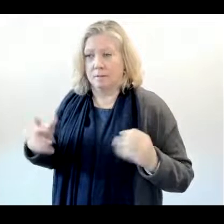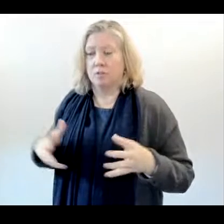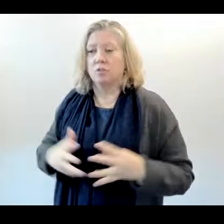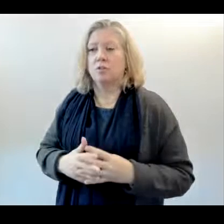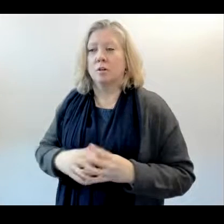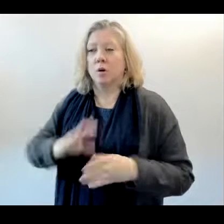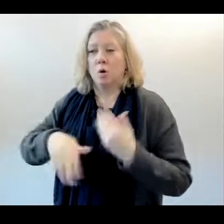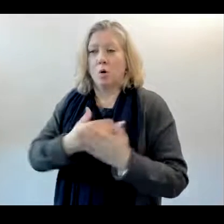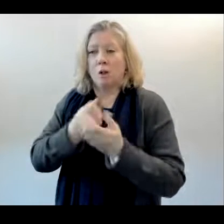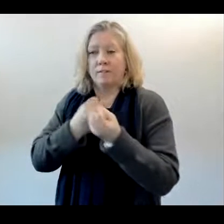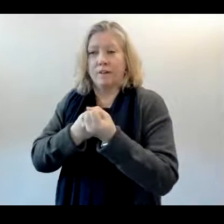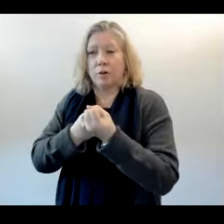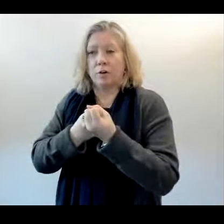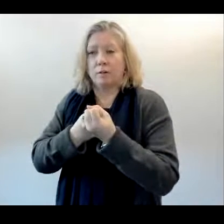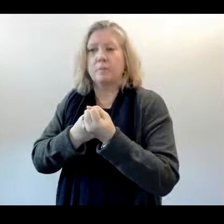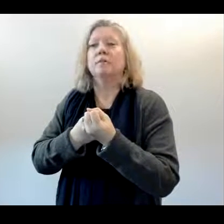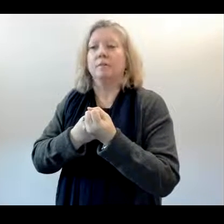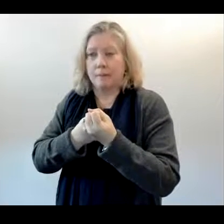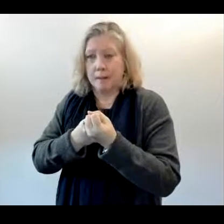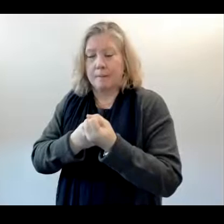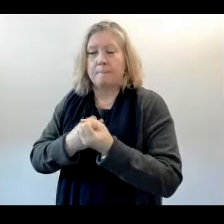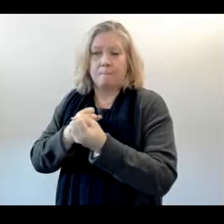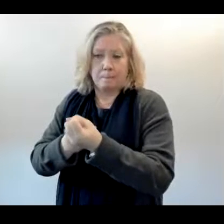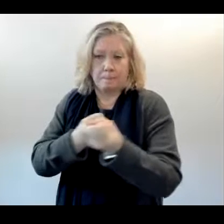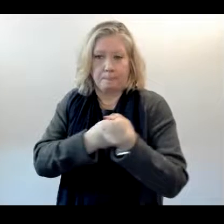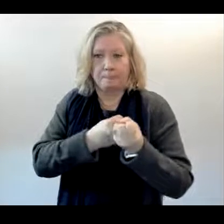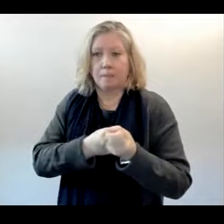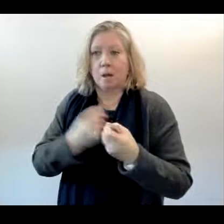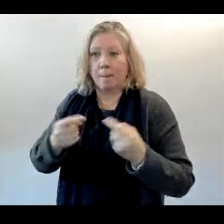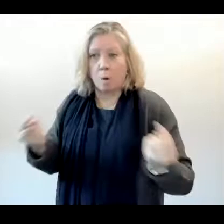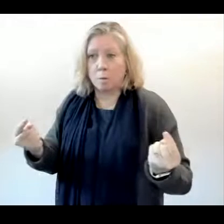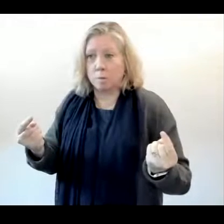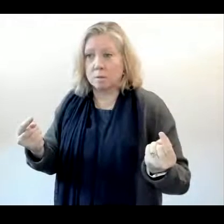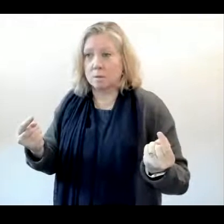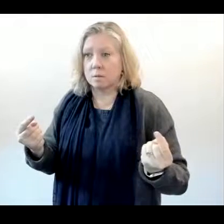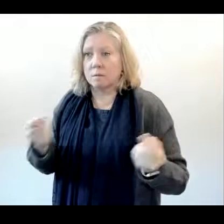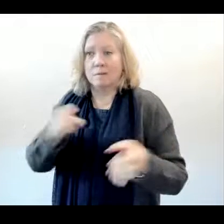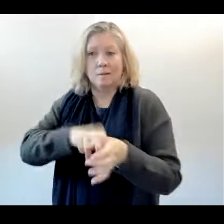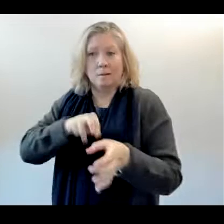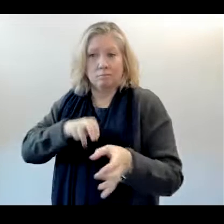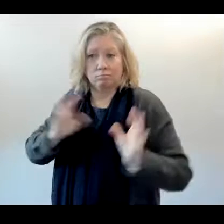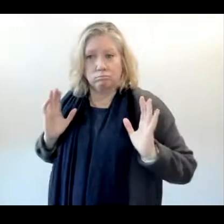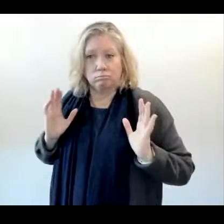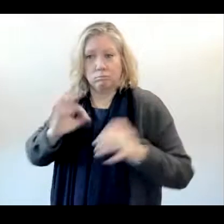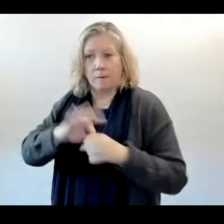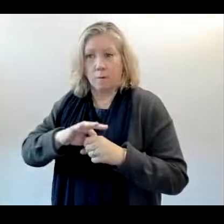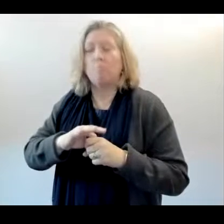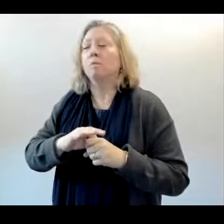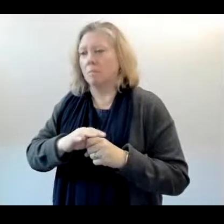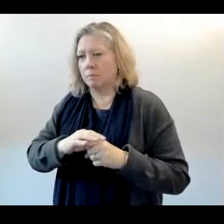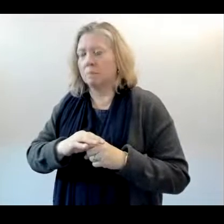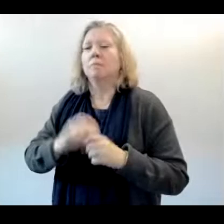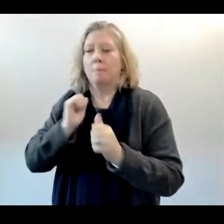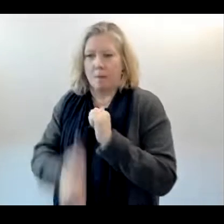All those in favor? Aye. Any opposed? Any abstentions? Great, the motion